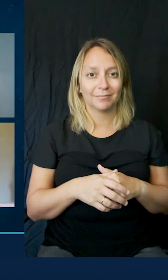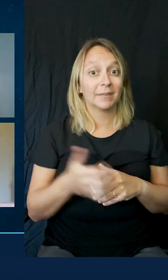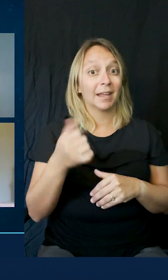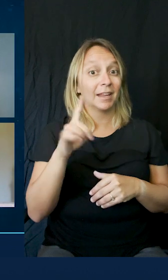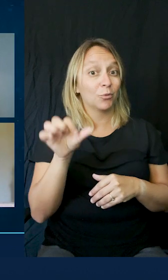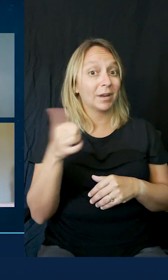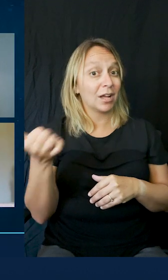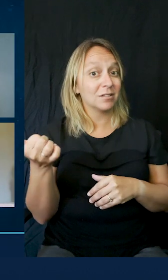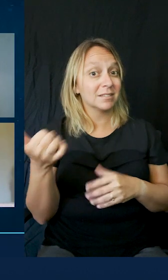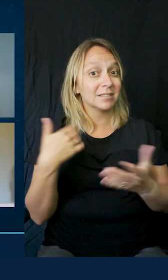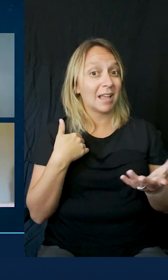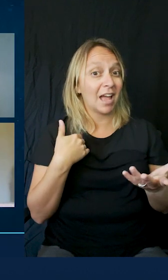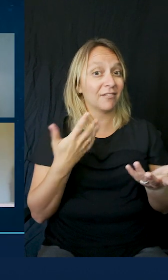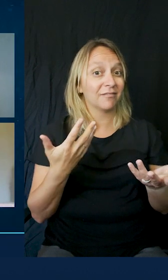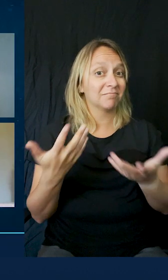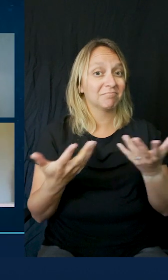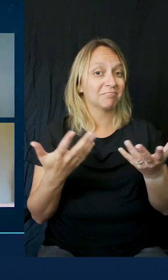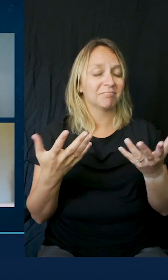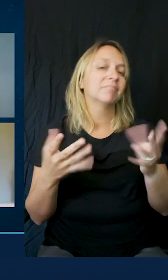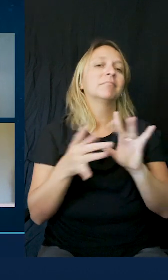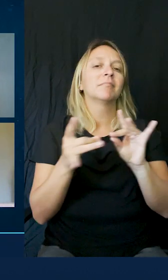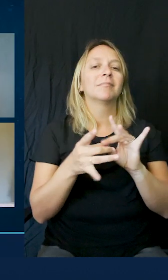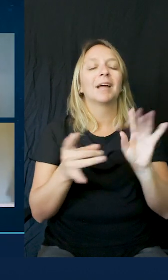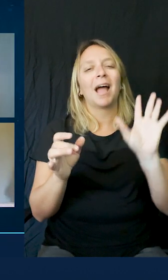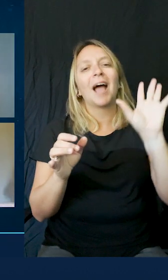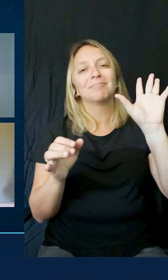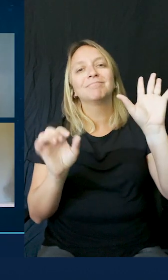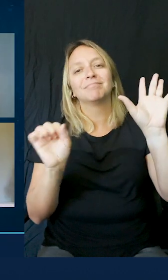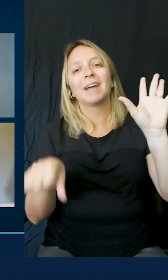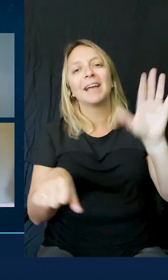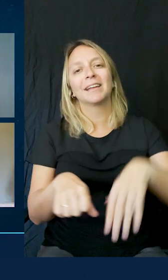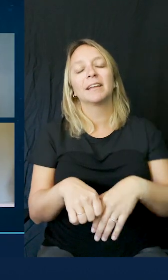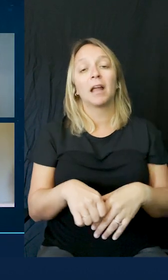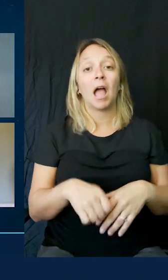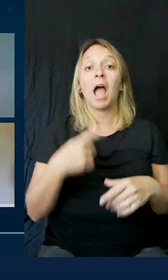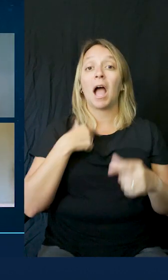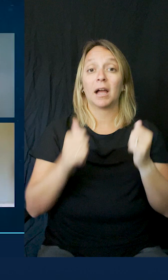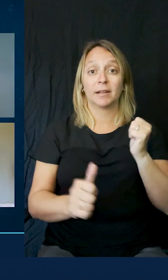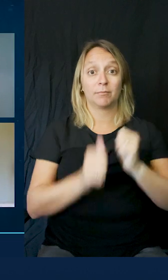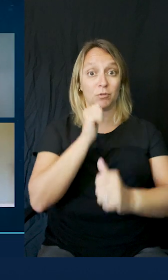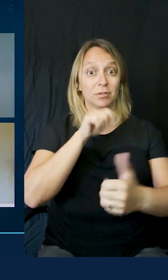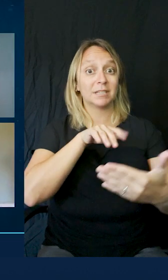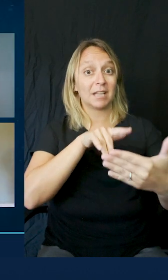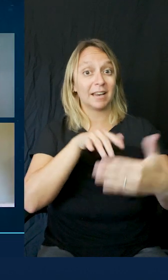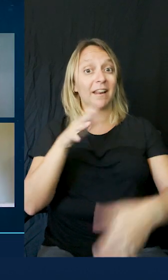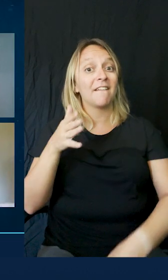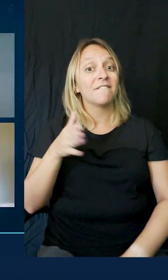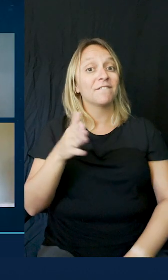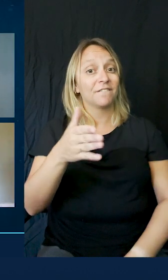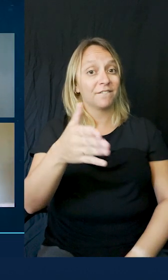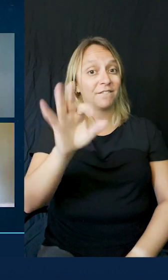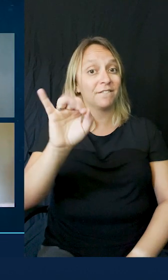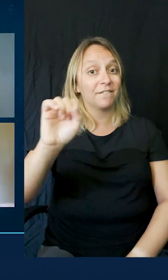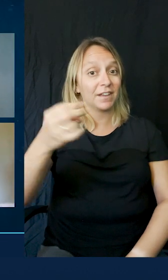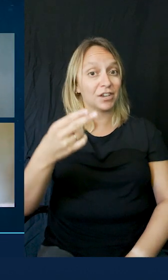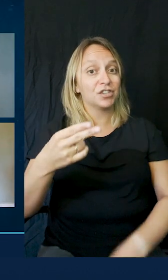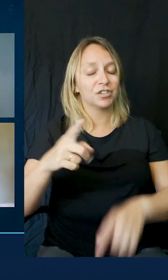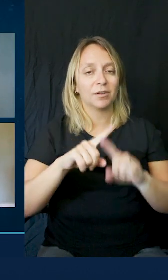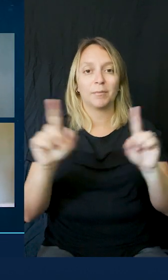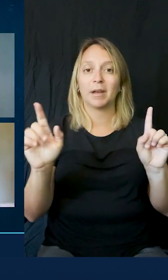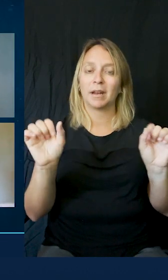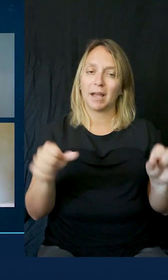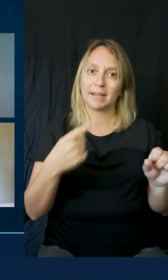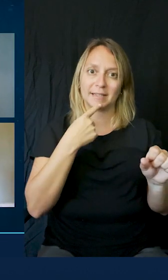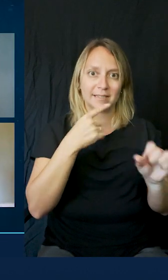Anyone else have a want to weigh in? I can jump in. I mostly study fish, but I can say in